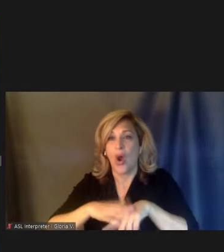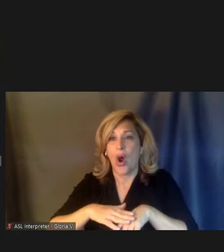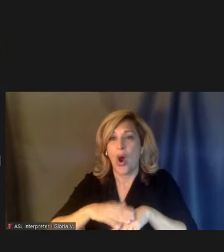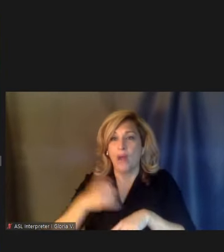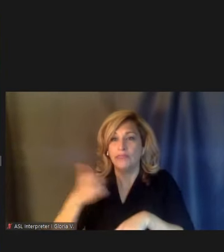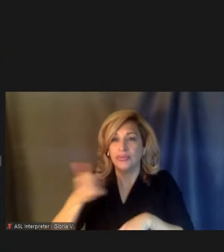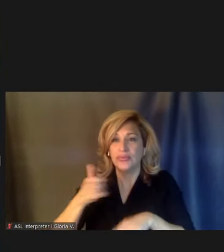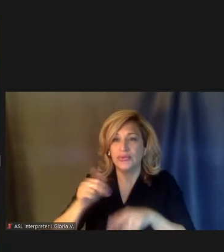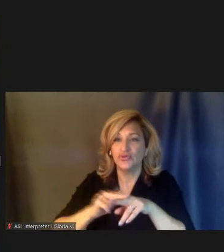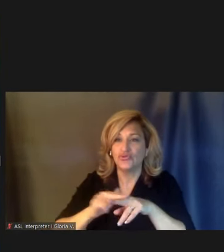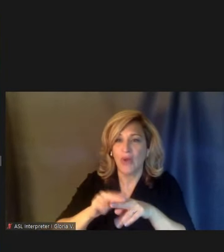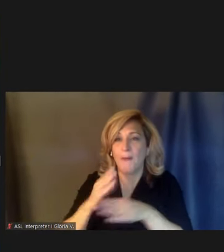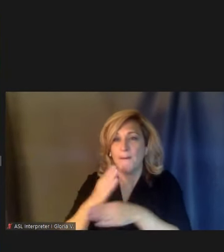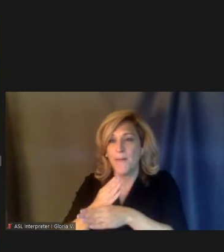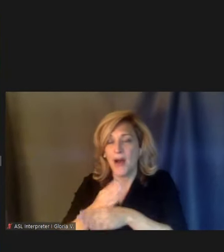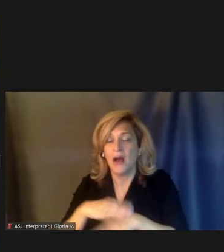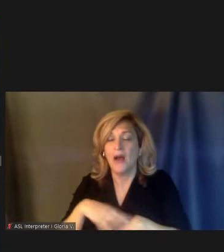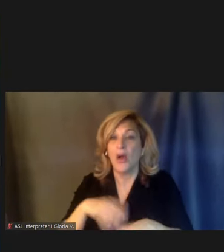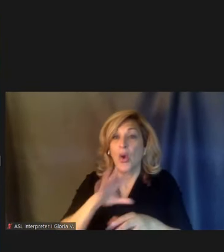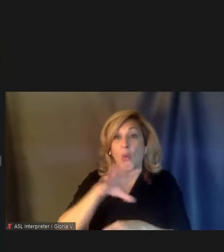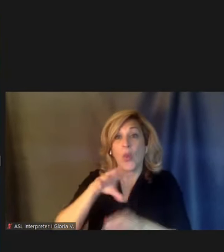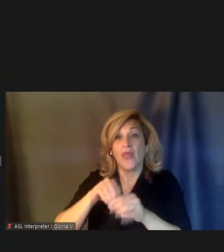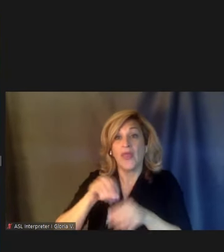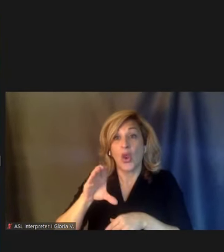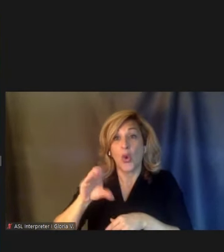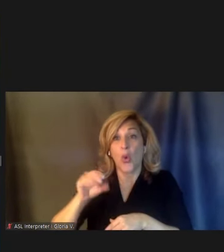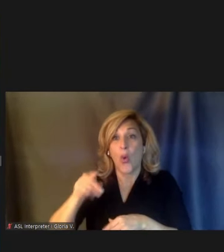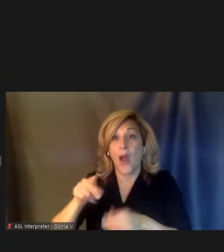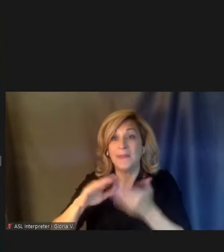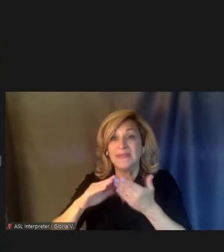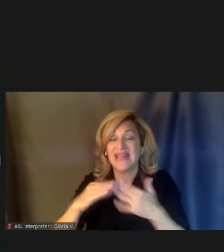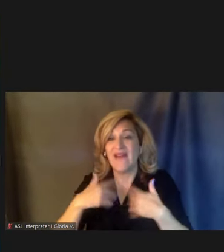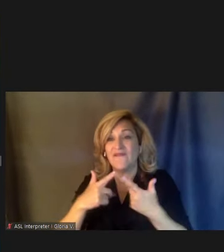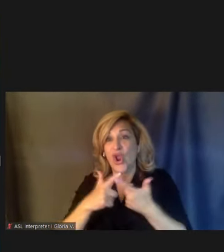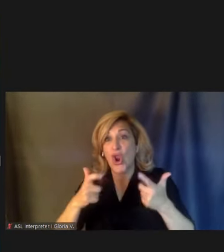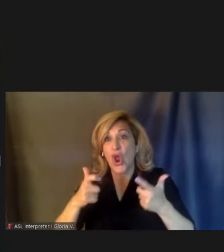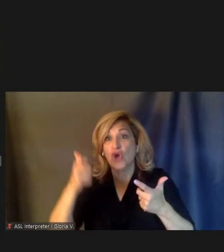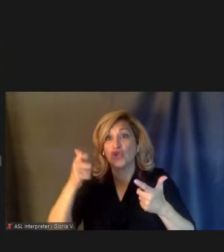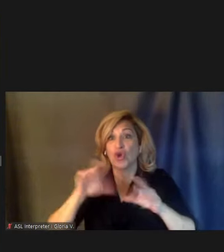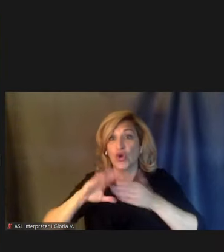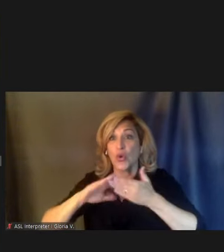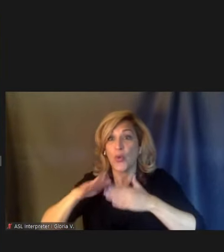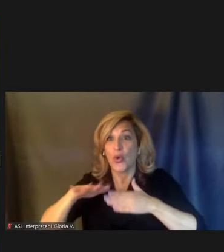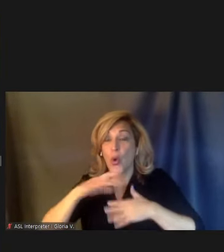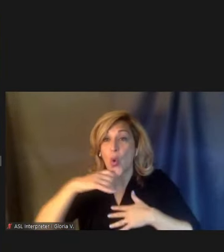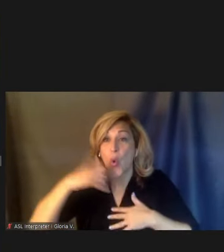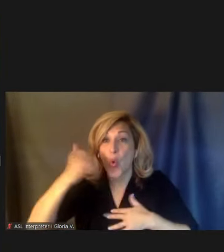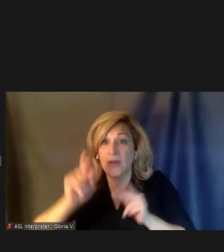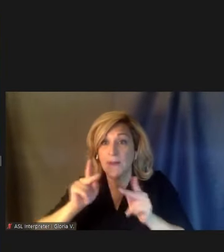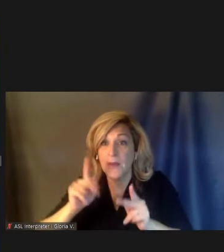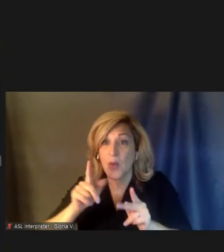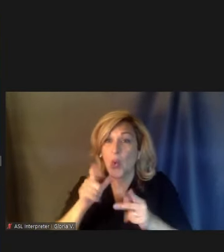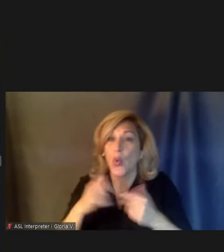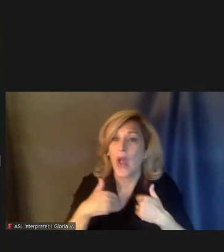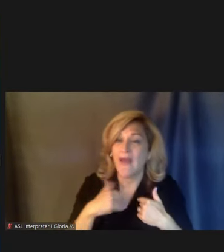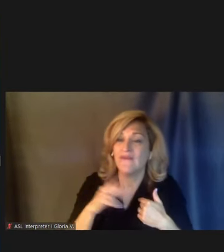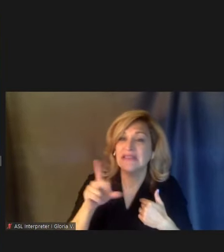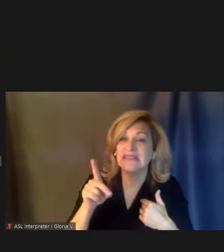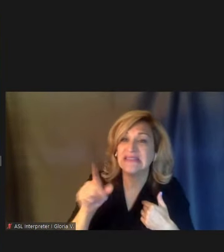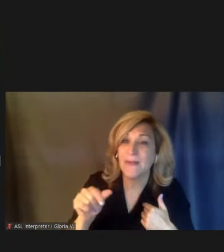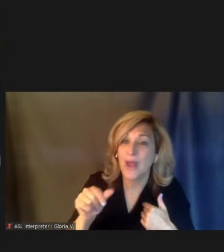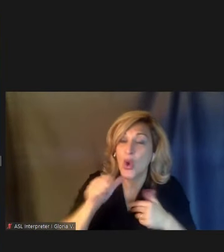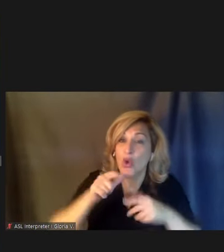transportation. Within Co-op City is a large community of older people and people with disabilities who rely on